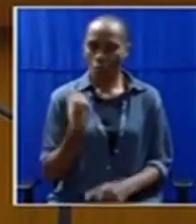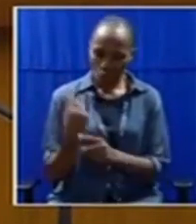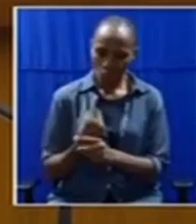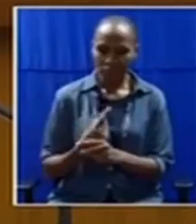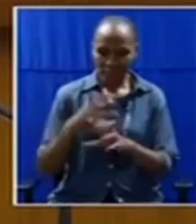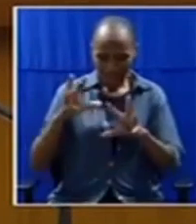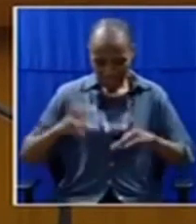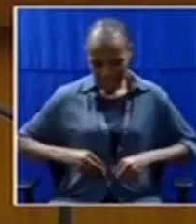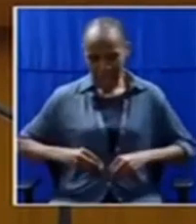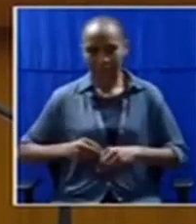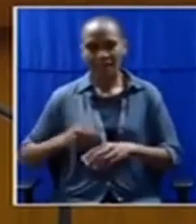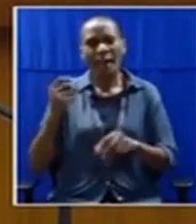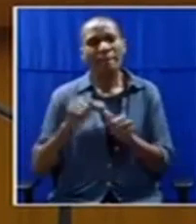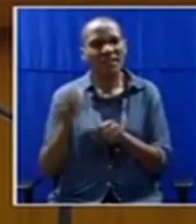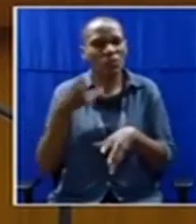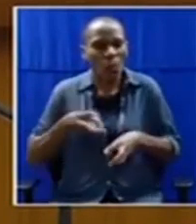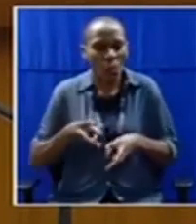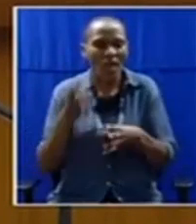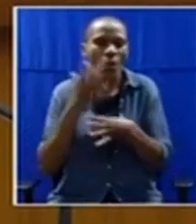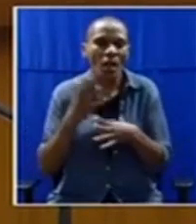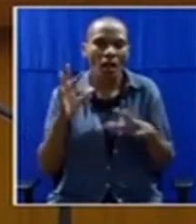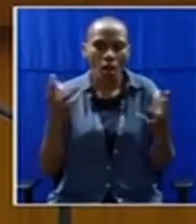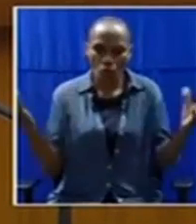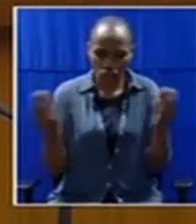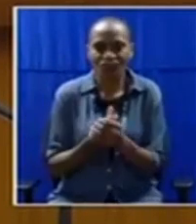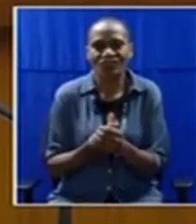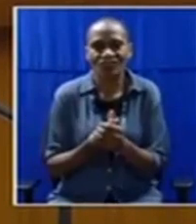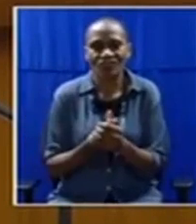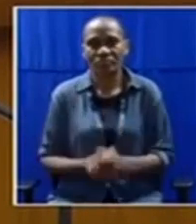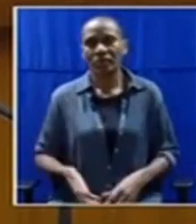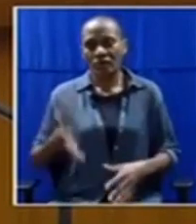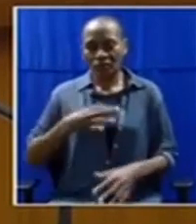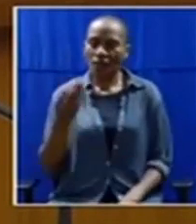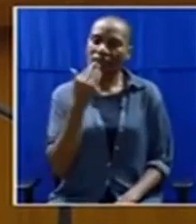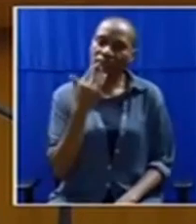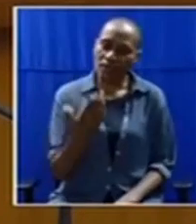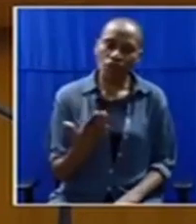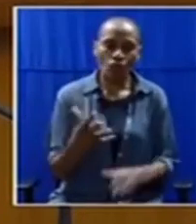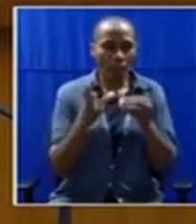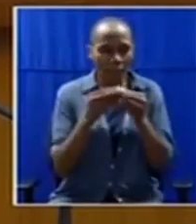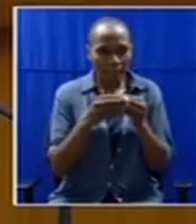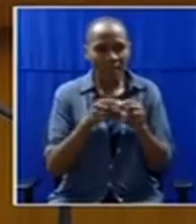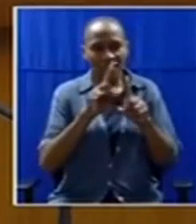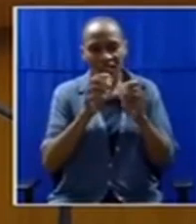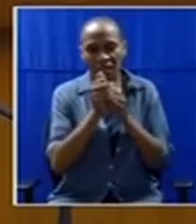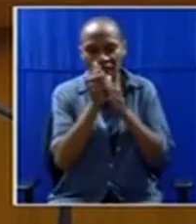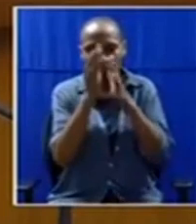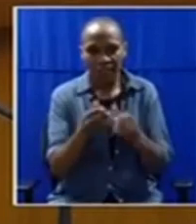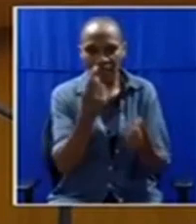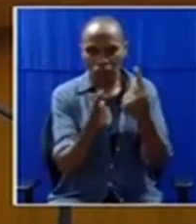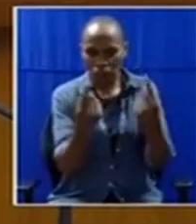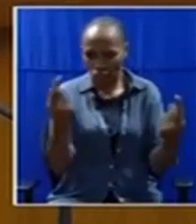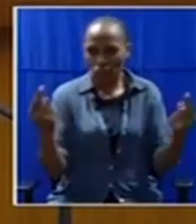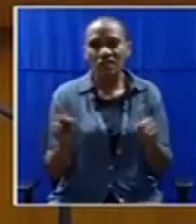appreciation that the collective takes precedence over the individual. We therefore thank our comrades in the different leadership structures of